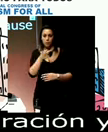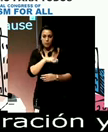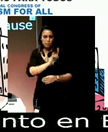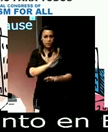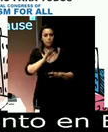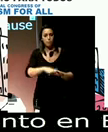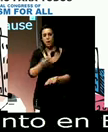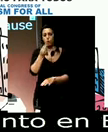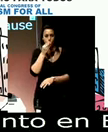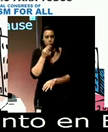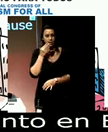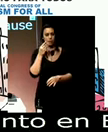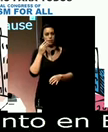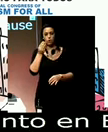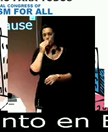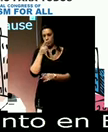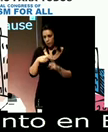eat.